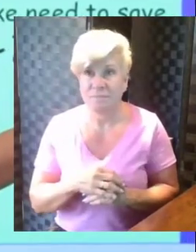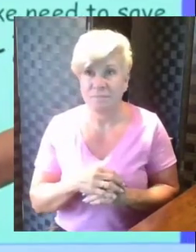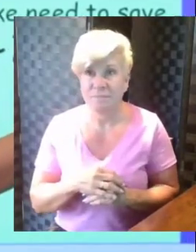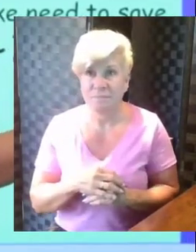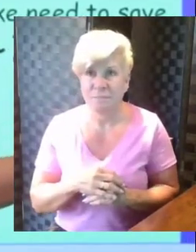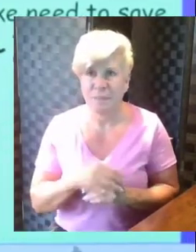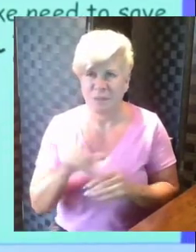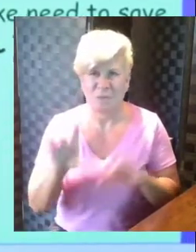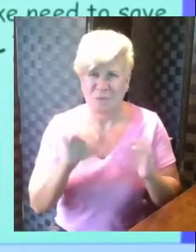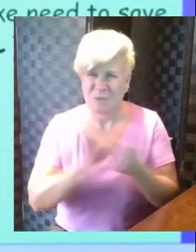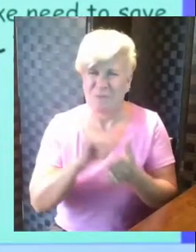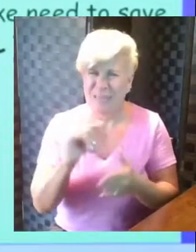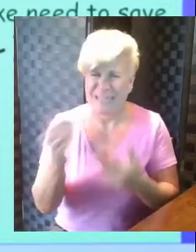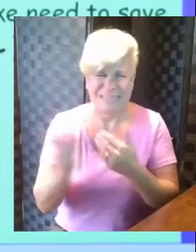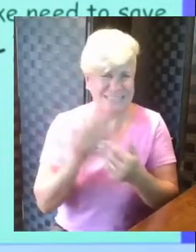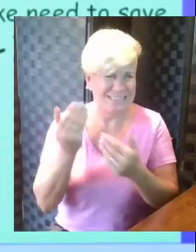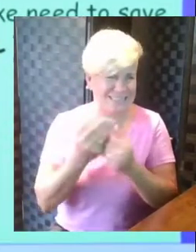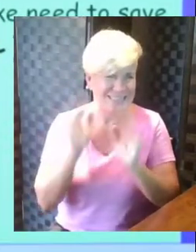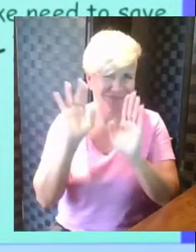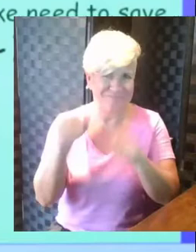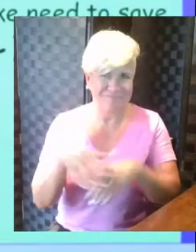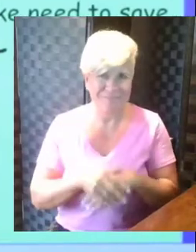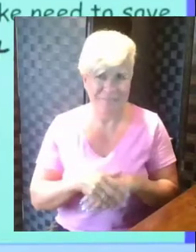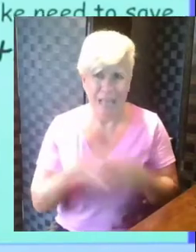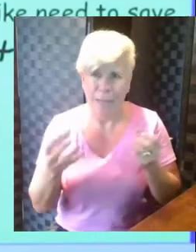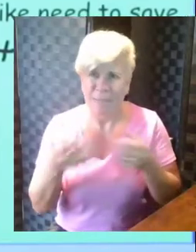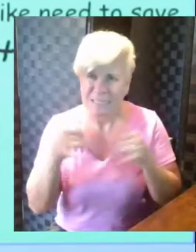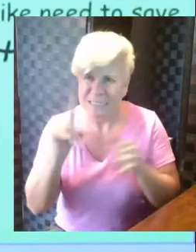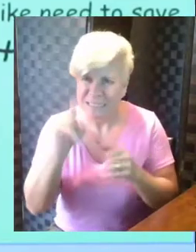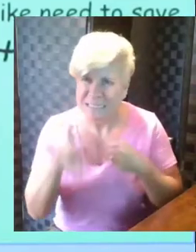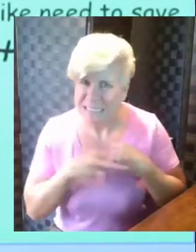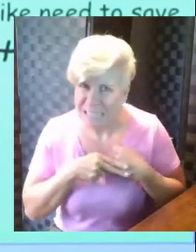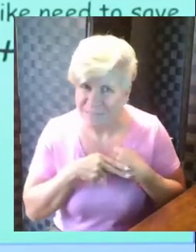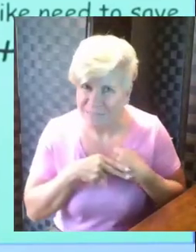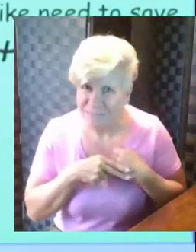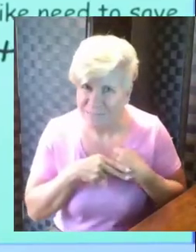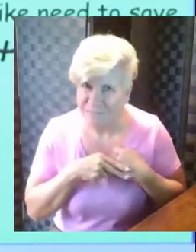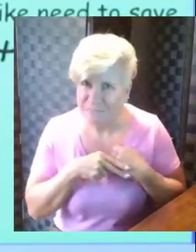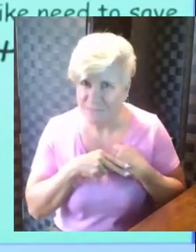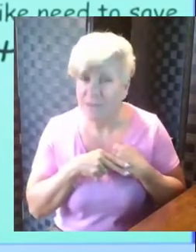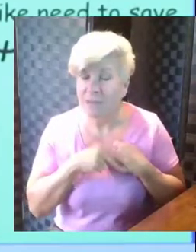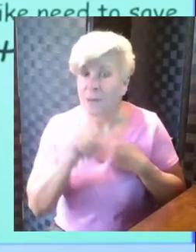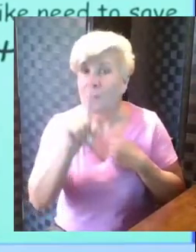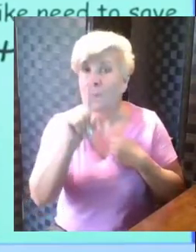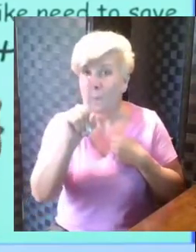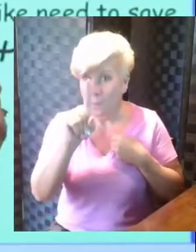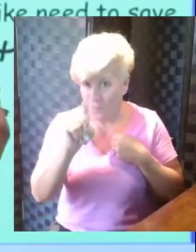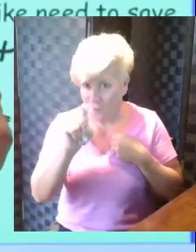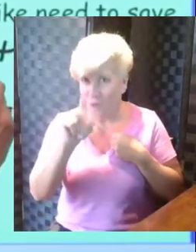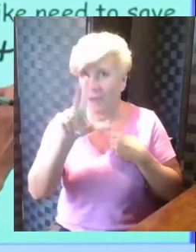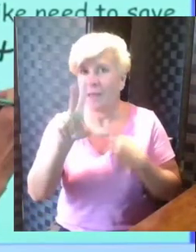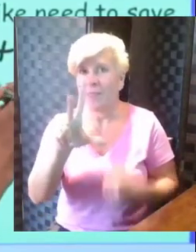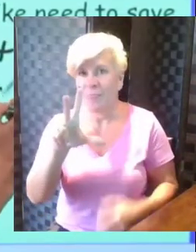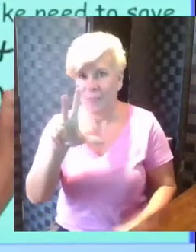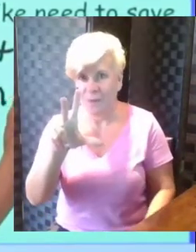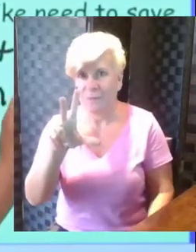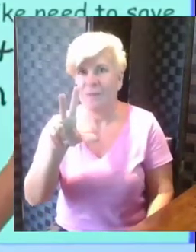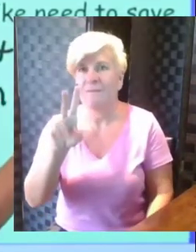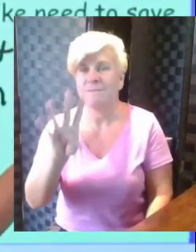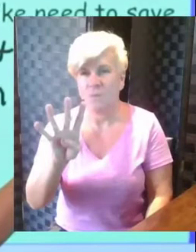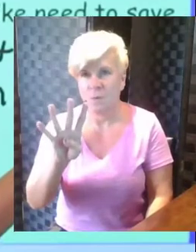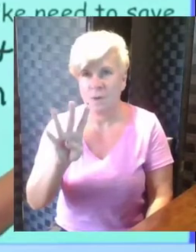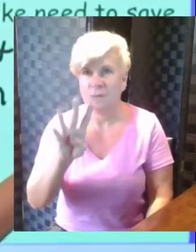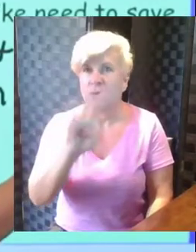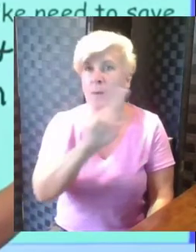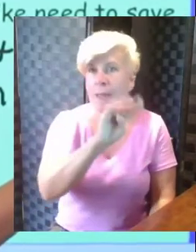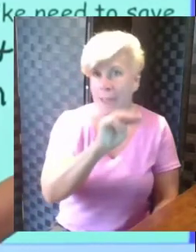4. You can do that. I know you can. How much money do they still need to save? That's right. Sam and Mike need to still save